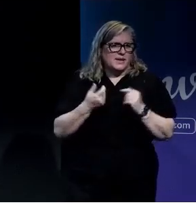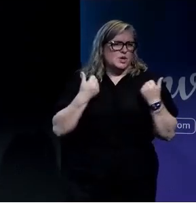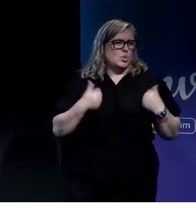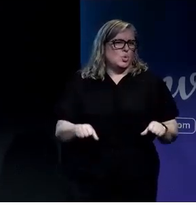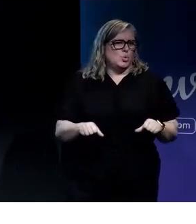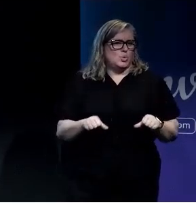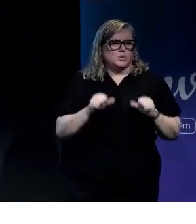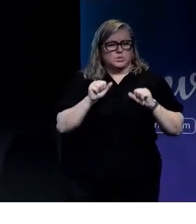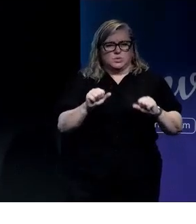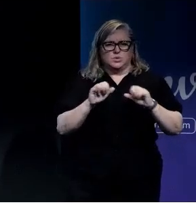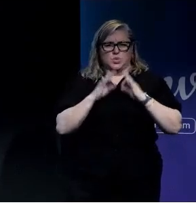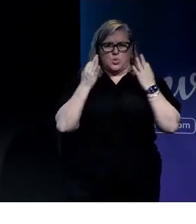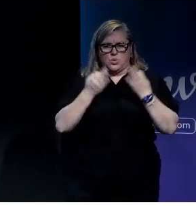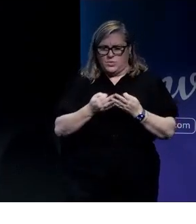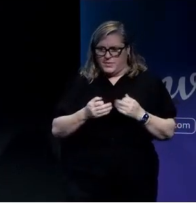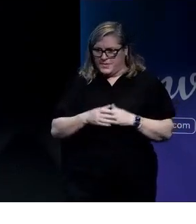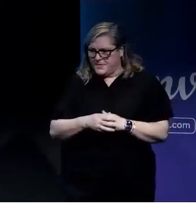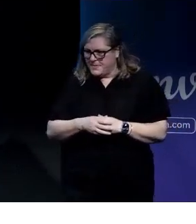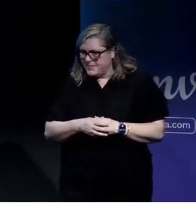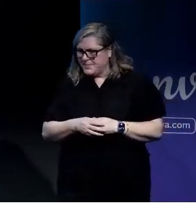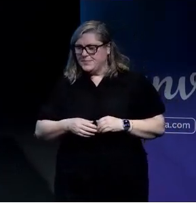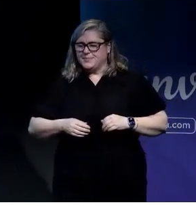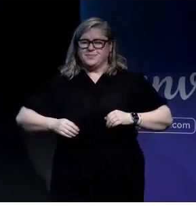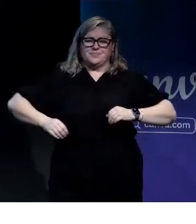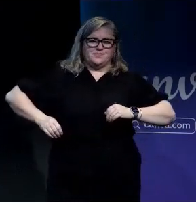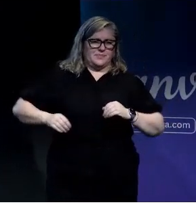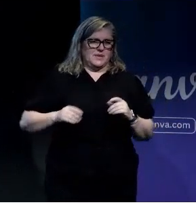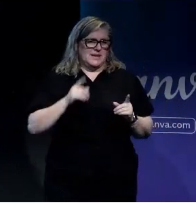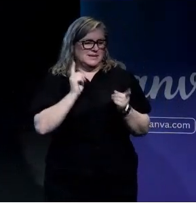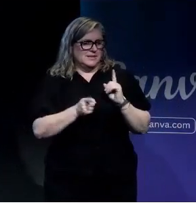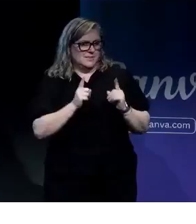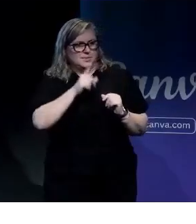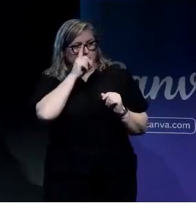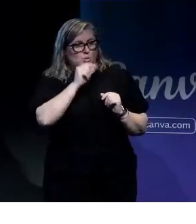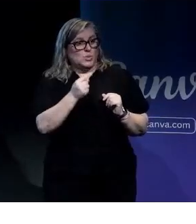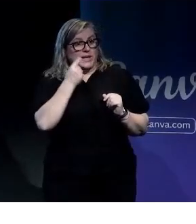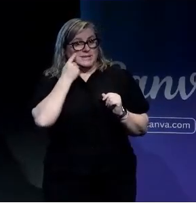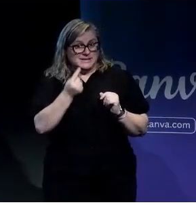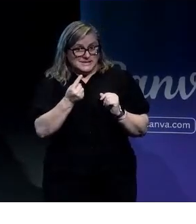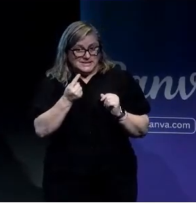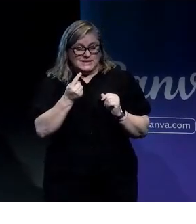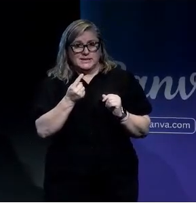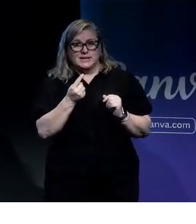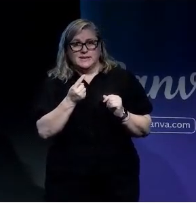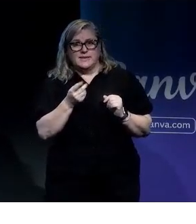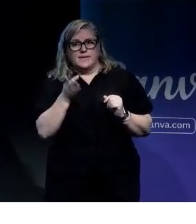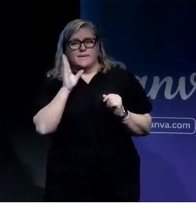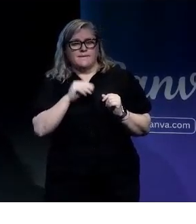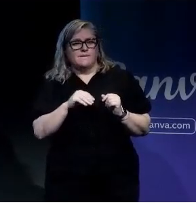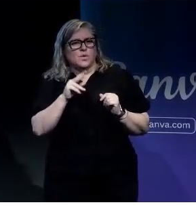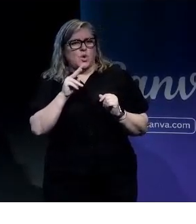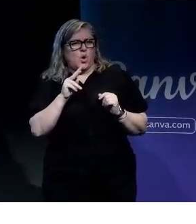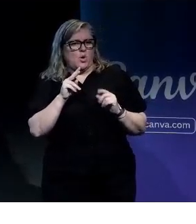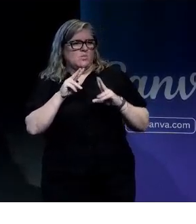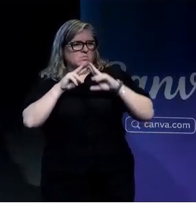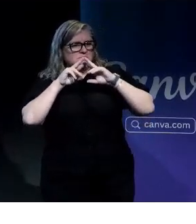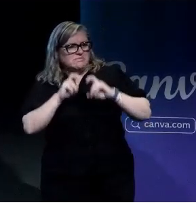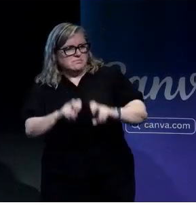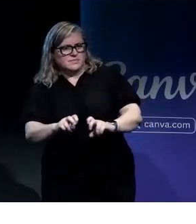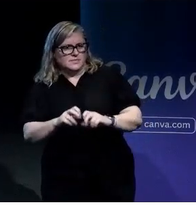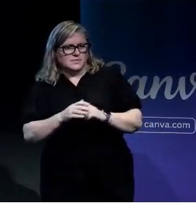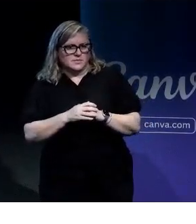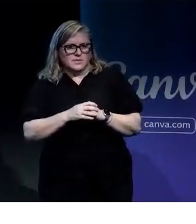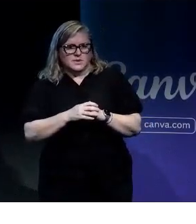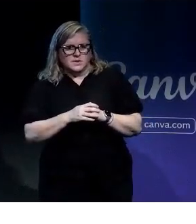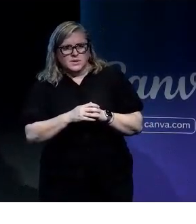used. There's sometimes you can actually just tell by looking at when you do inspect. You